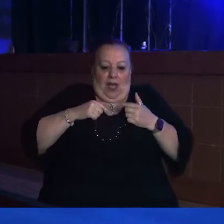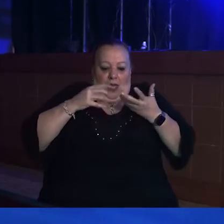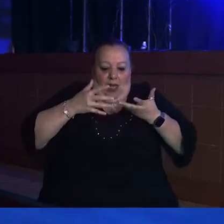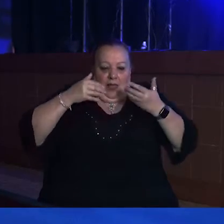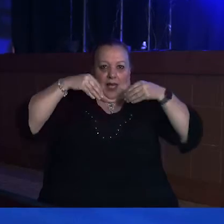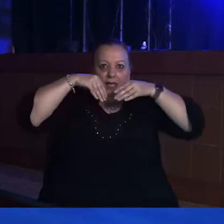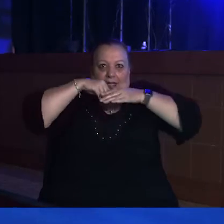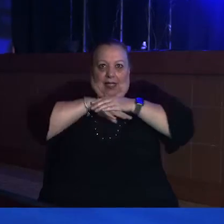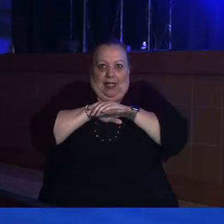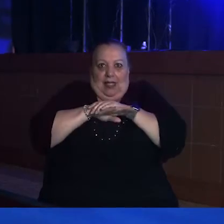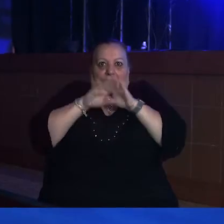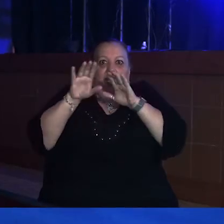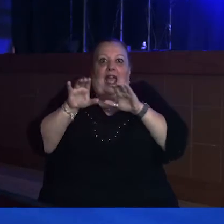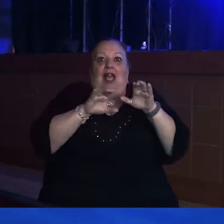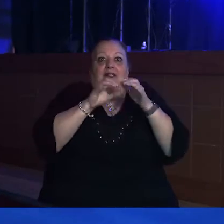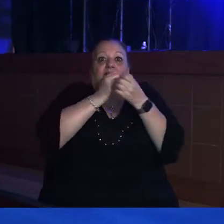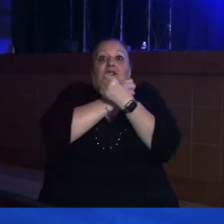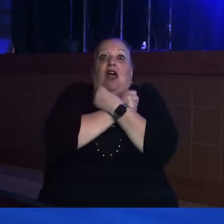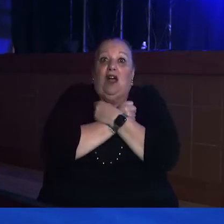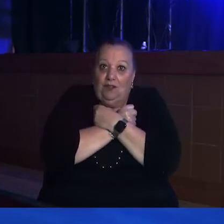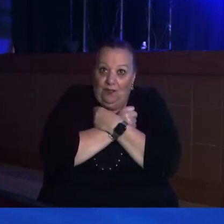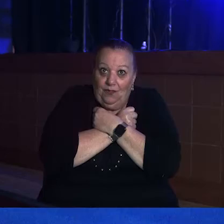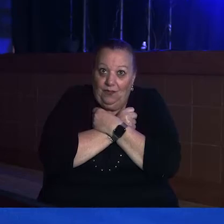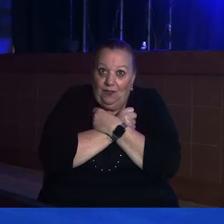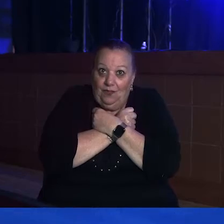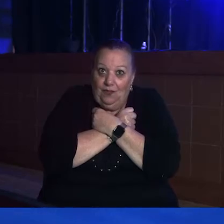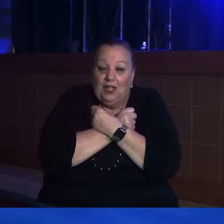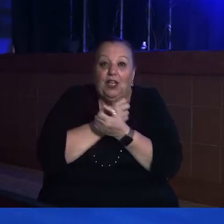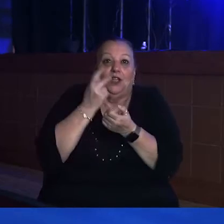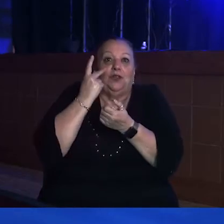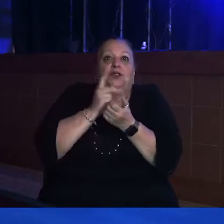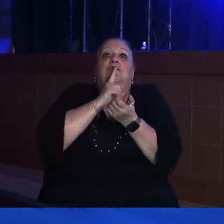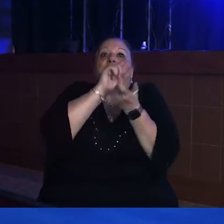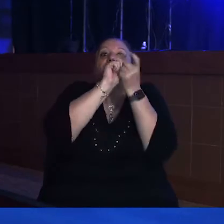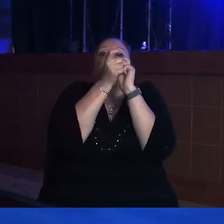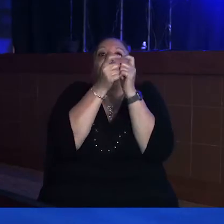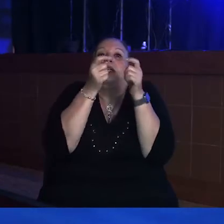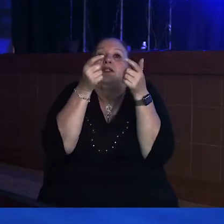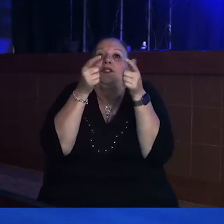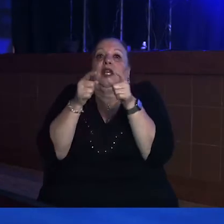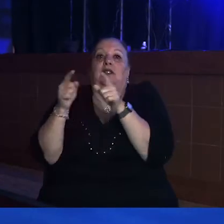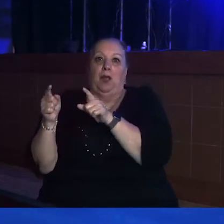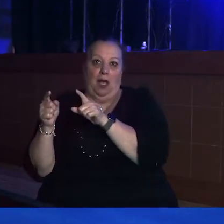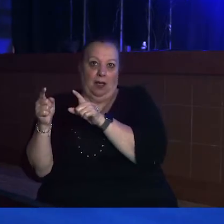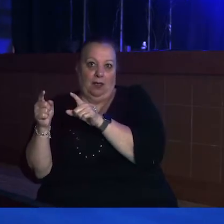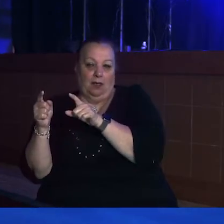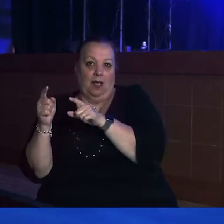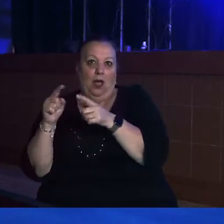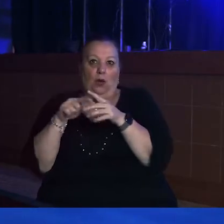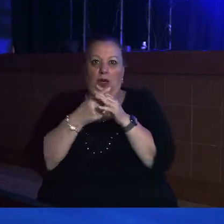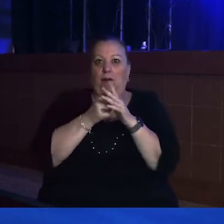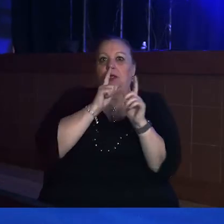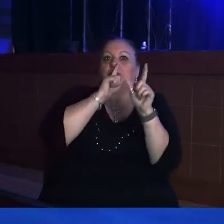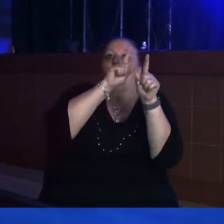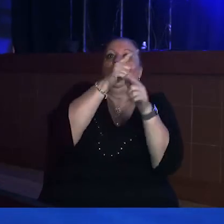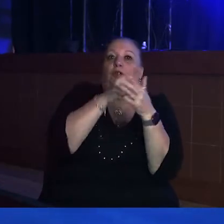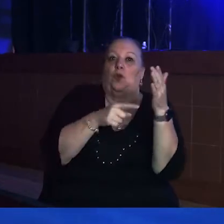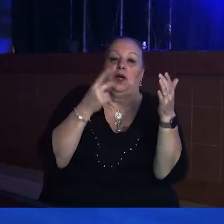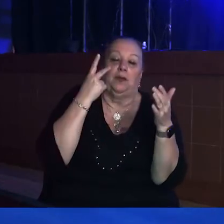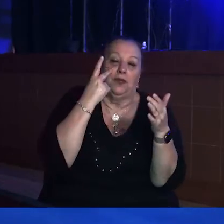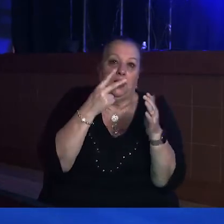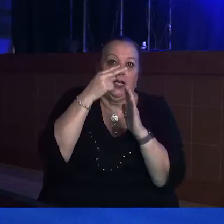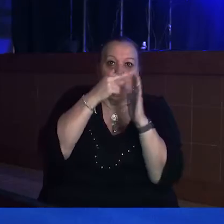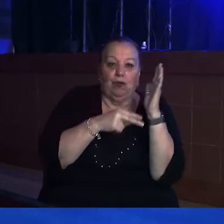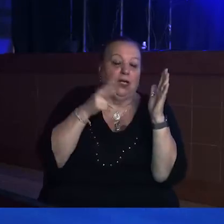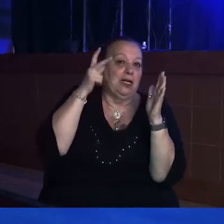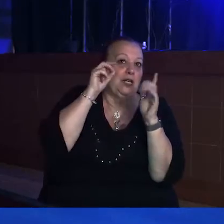acts of love. You see, real change starts taking place when I begin to respond to what I'm seeing and reading and hearing in the Word of